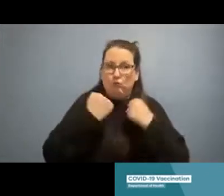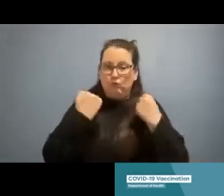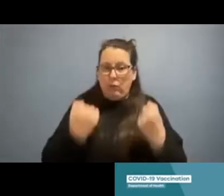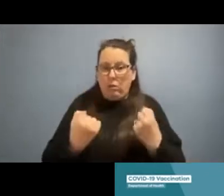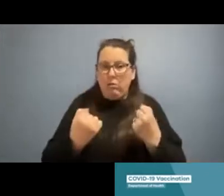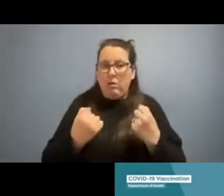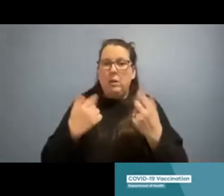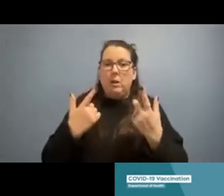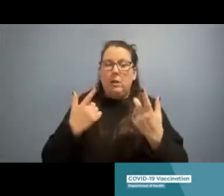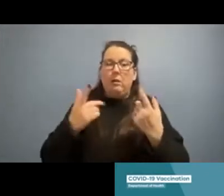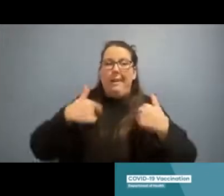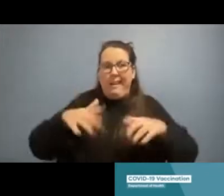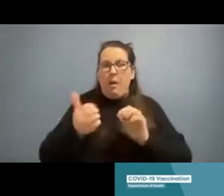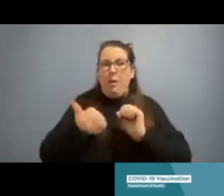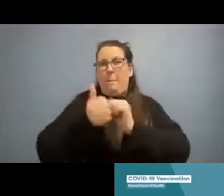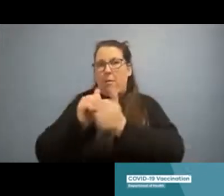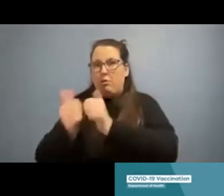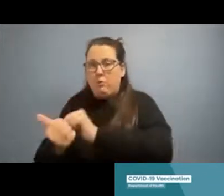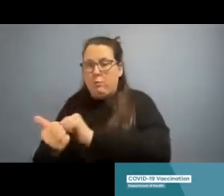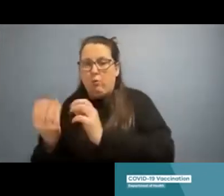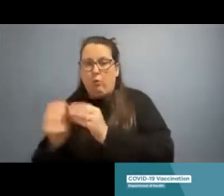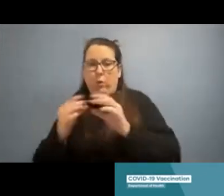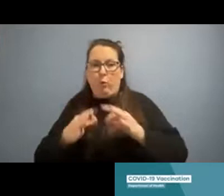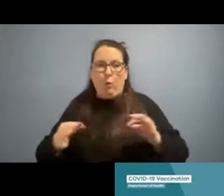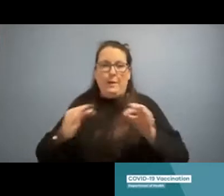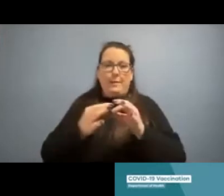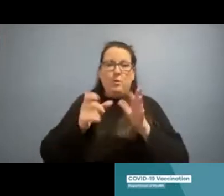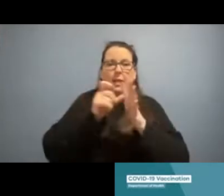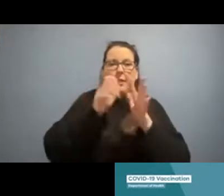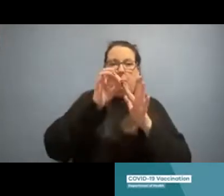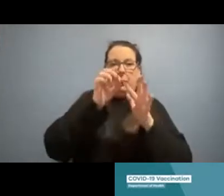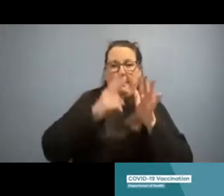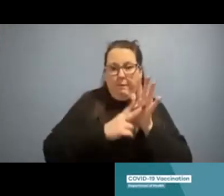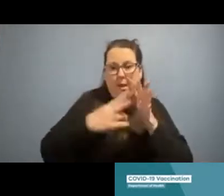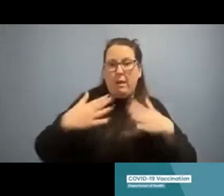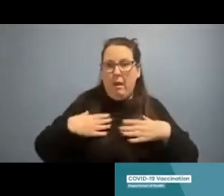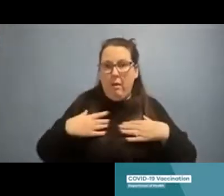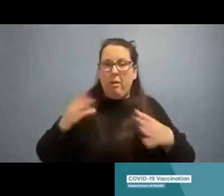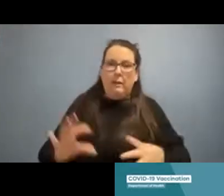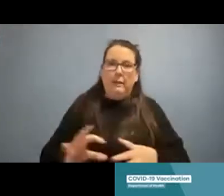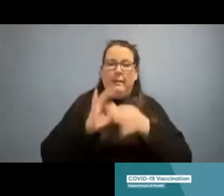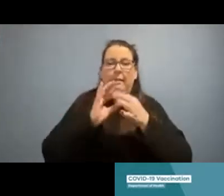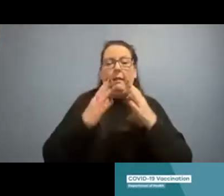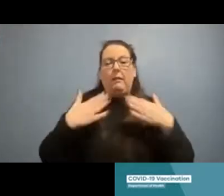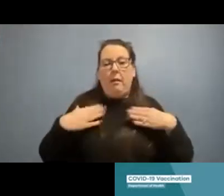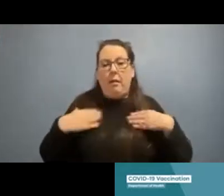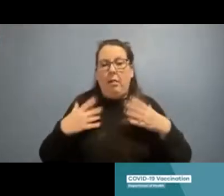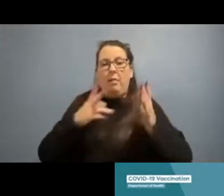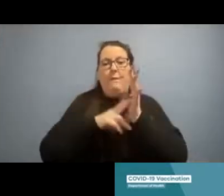those partnerships we've had with organisations like DPV Health, Connect Health, Victoria